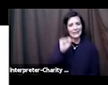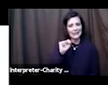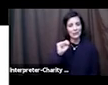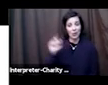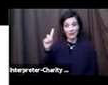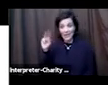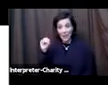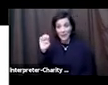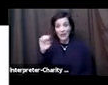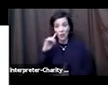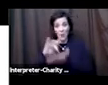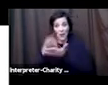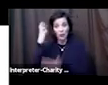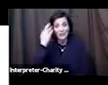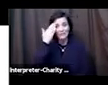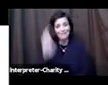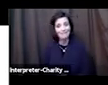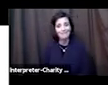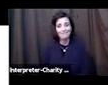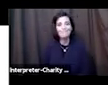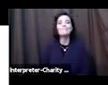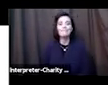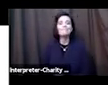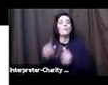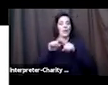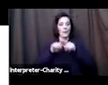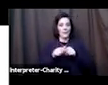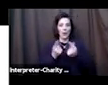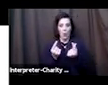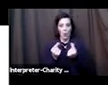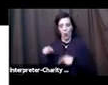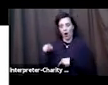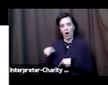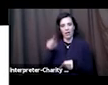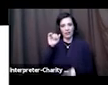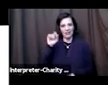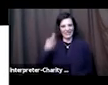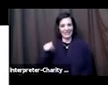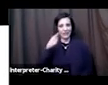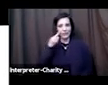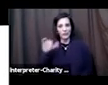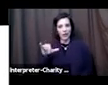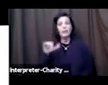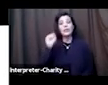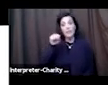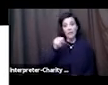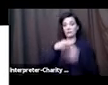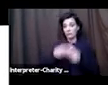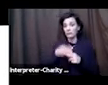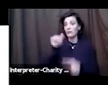It has to come down to what the need is for. And yes, it is AT.